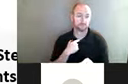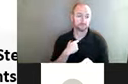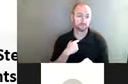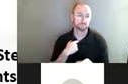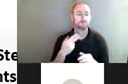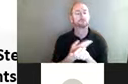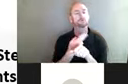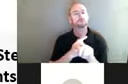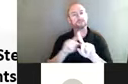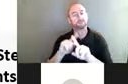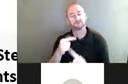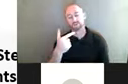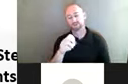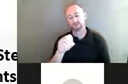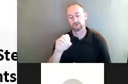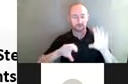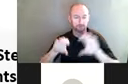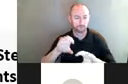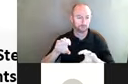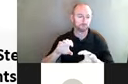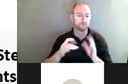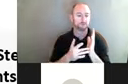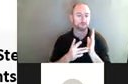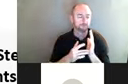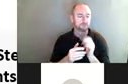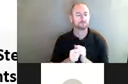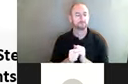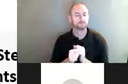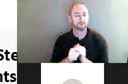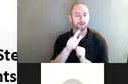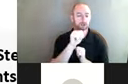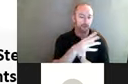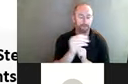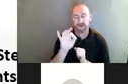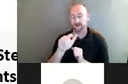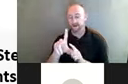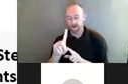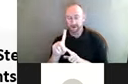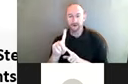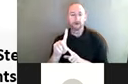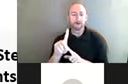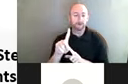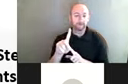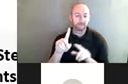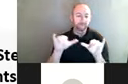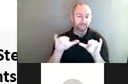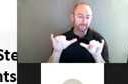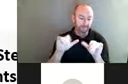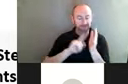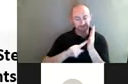using different geochemical techniques, integrating sort of lab and field scale